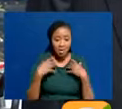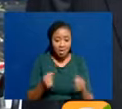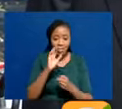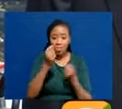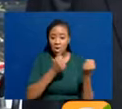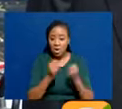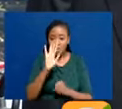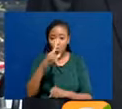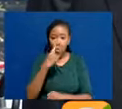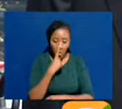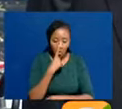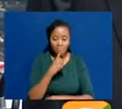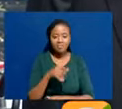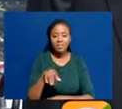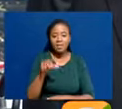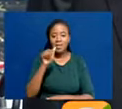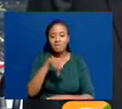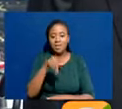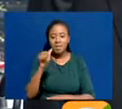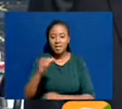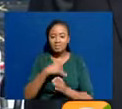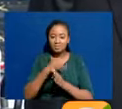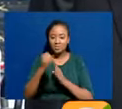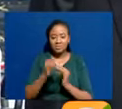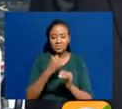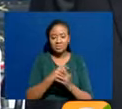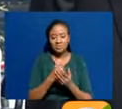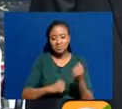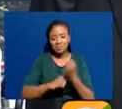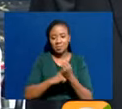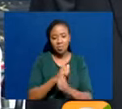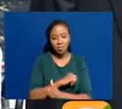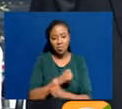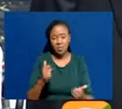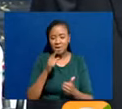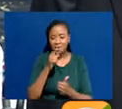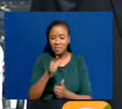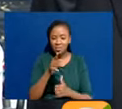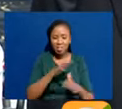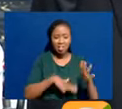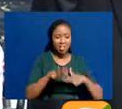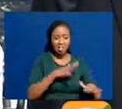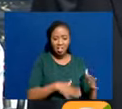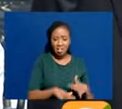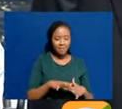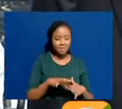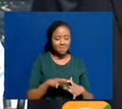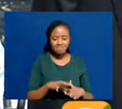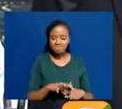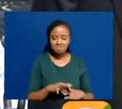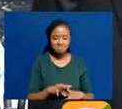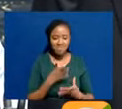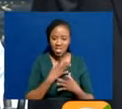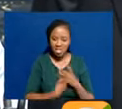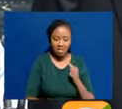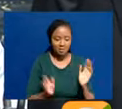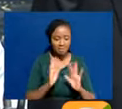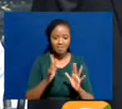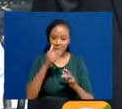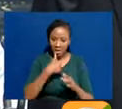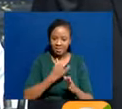your home, APA Insurance has you covered. Don't let unforeseen circumstances bring you down. Insure